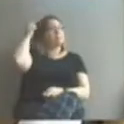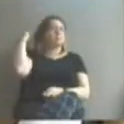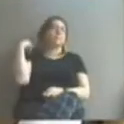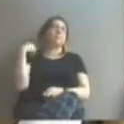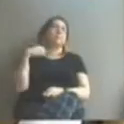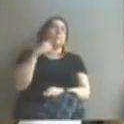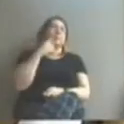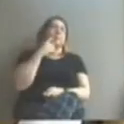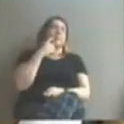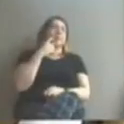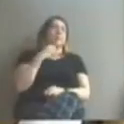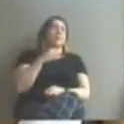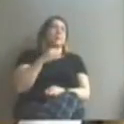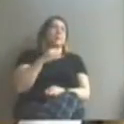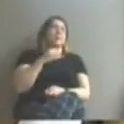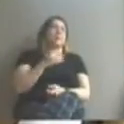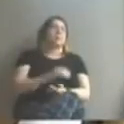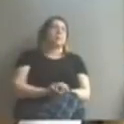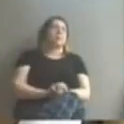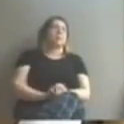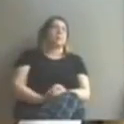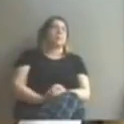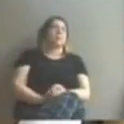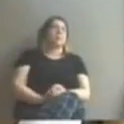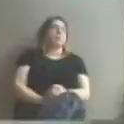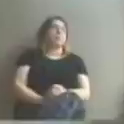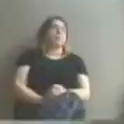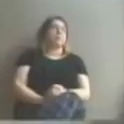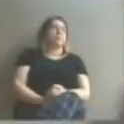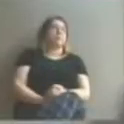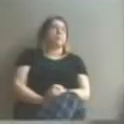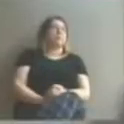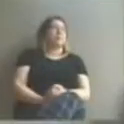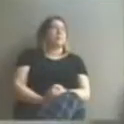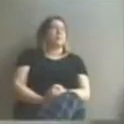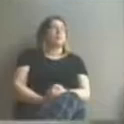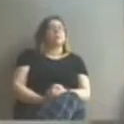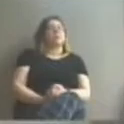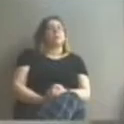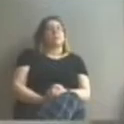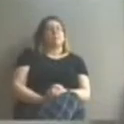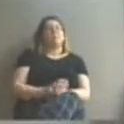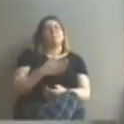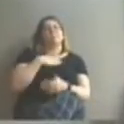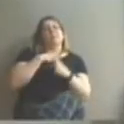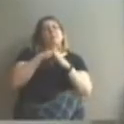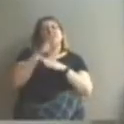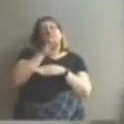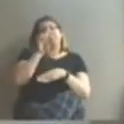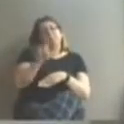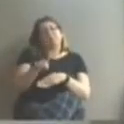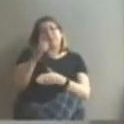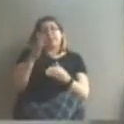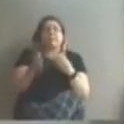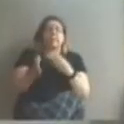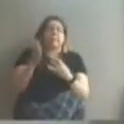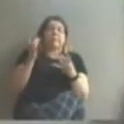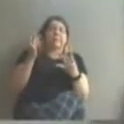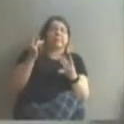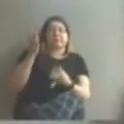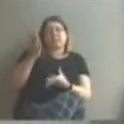well. Yes, sir. I suppose my main question is, and this may be a loaded question, may not be a loaded question.